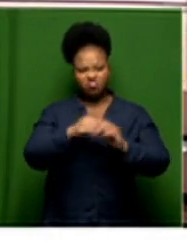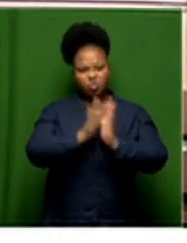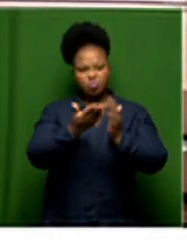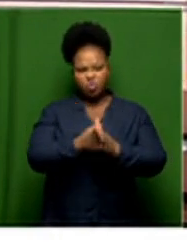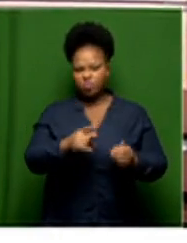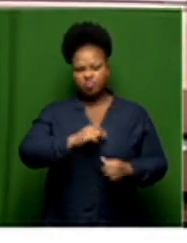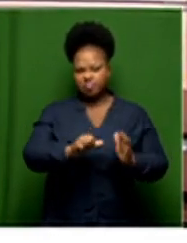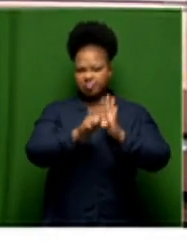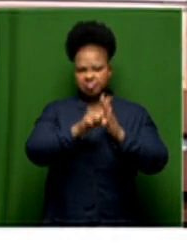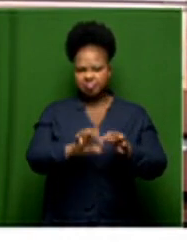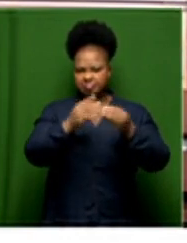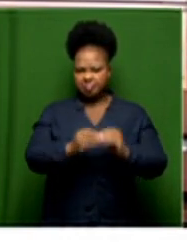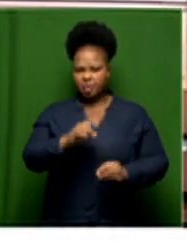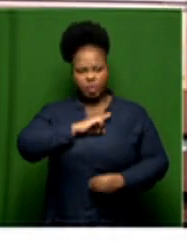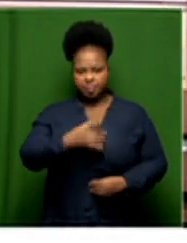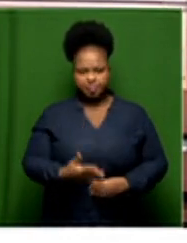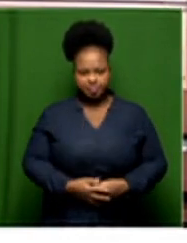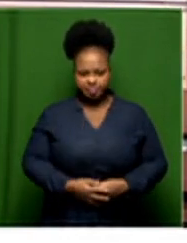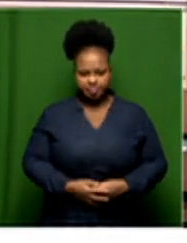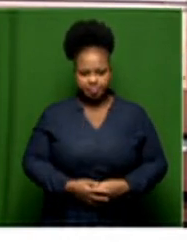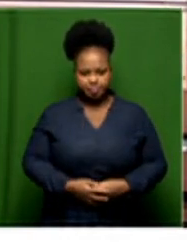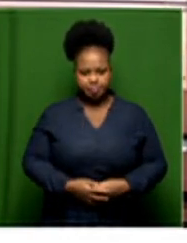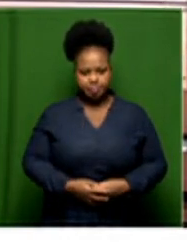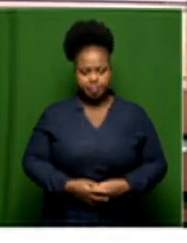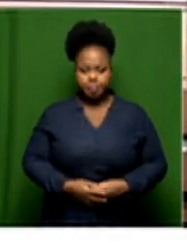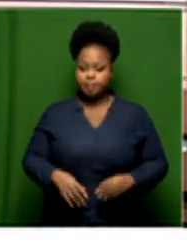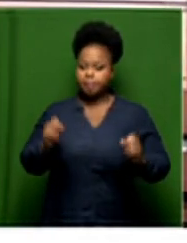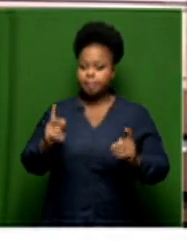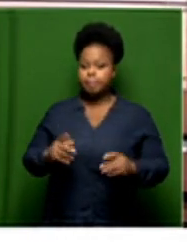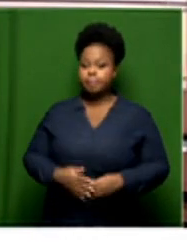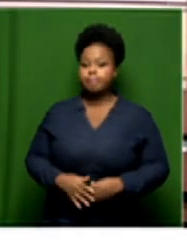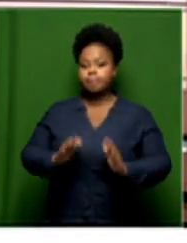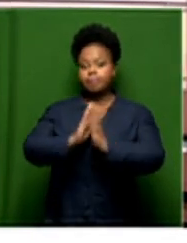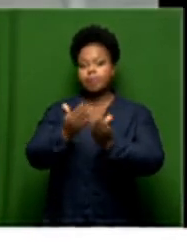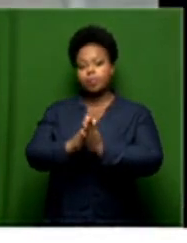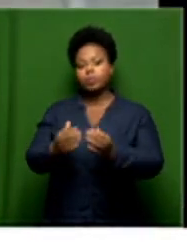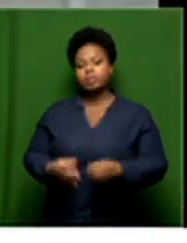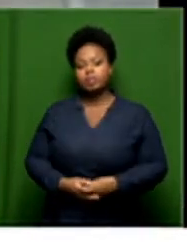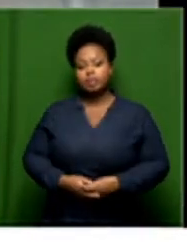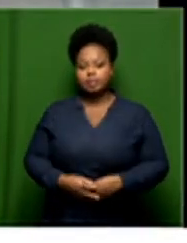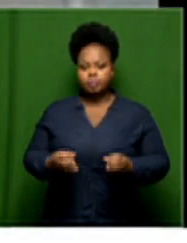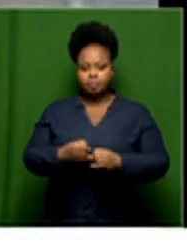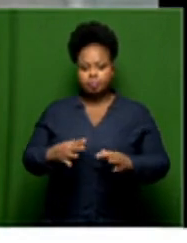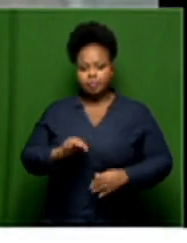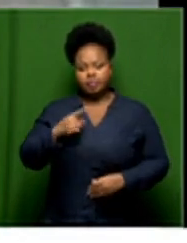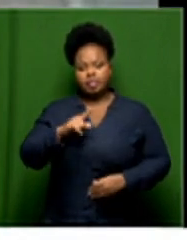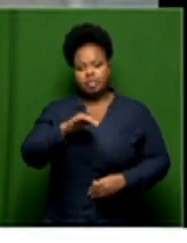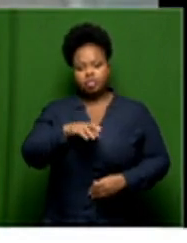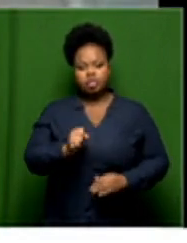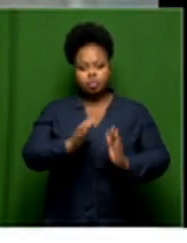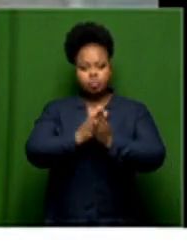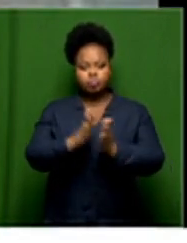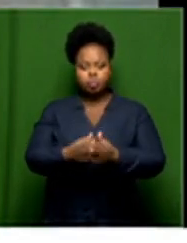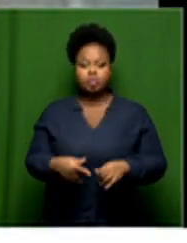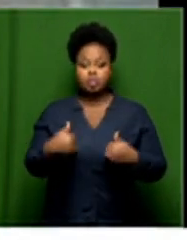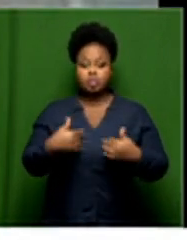and why was it important for you to put it together? Okay, so the book started, we got our first Tasha's Classic Cookbook, of